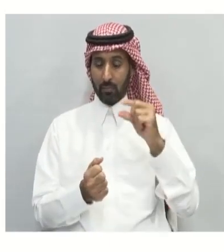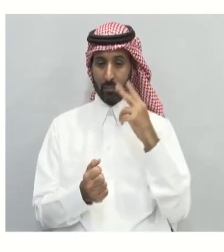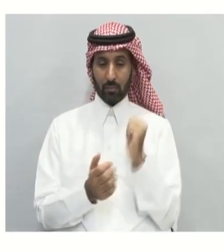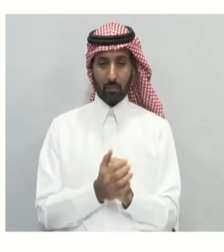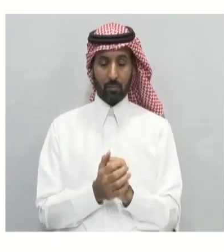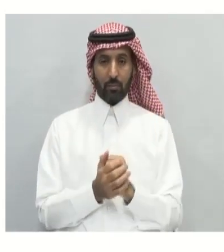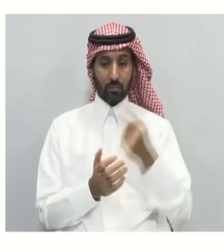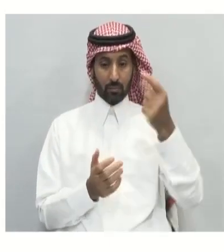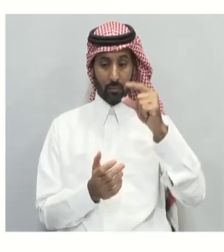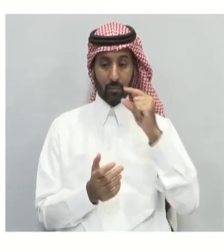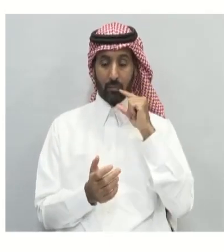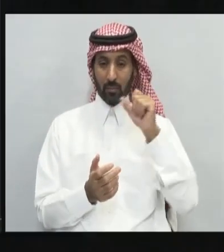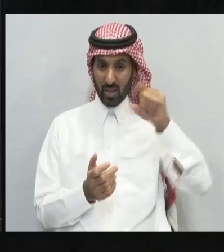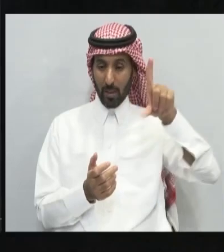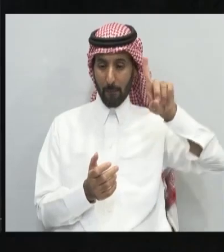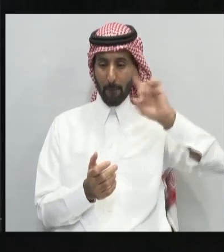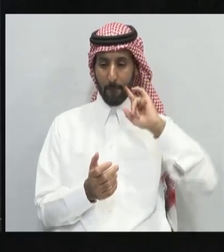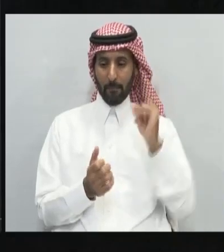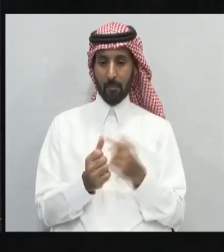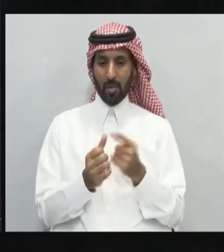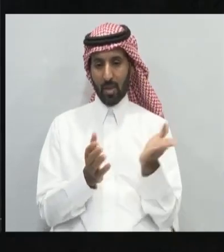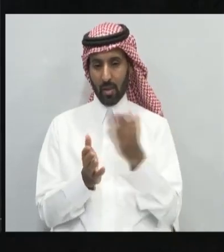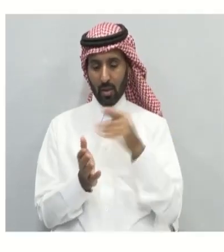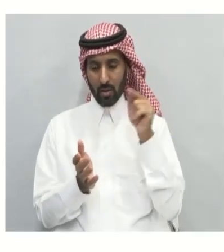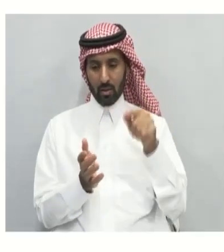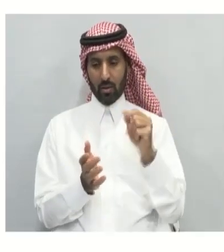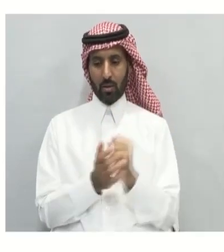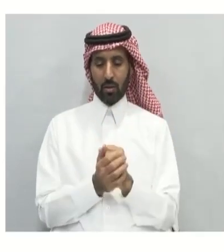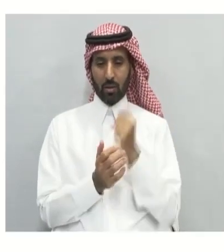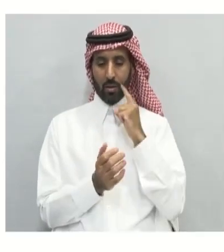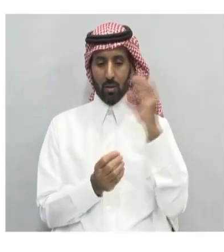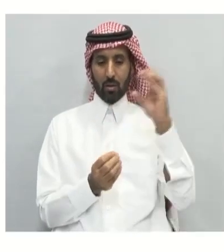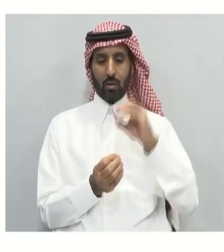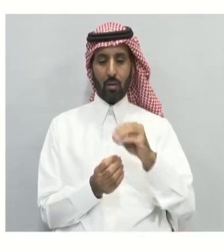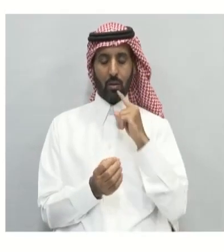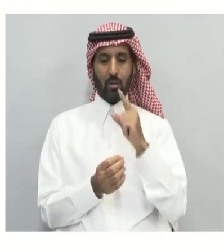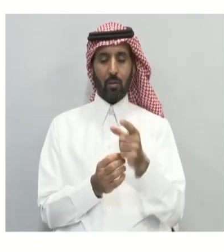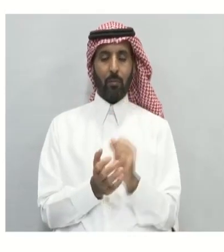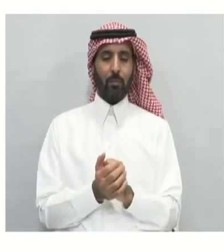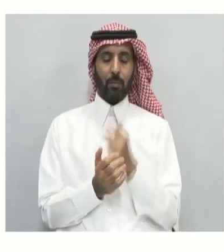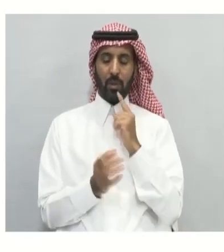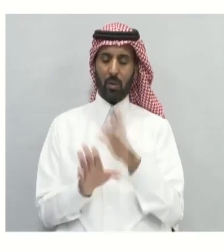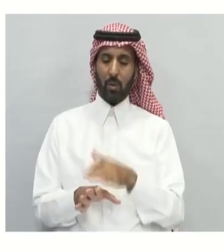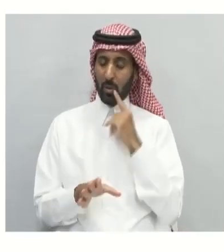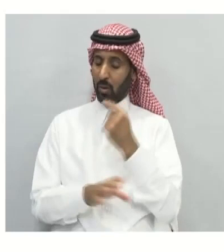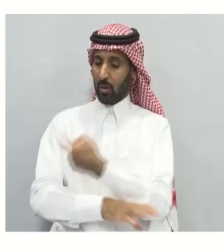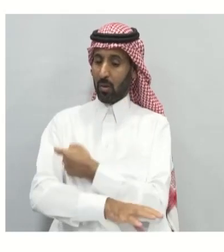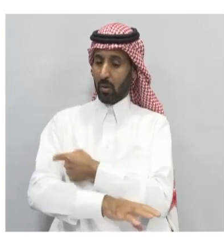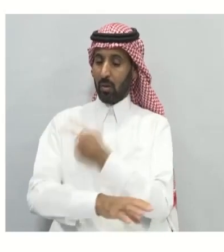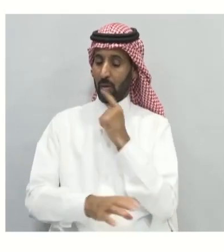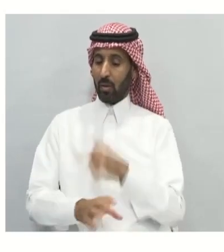notice, capital T, after the full stop, recommended he stays for a few days